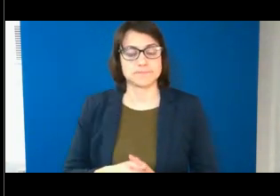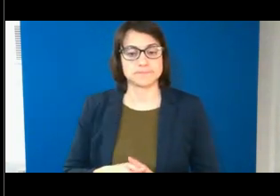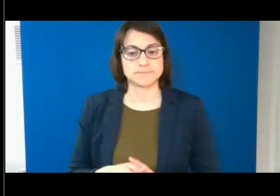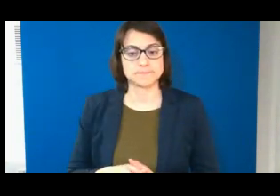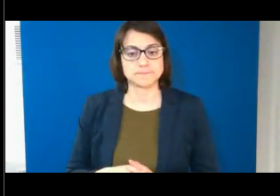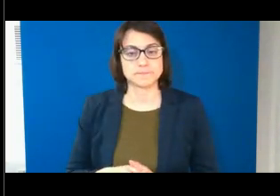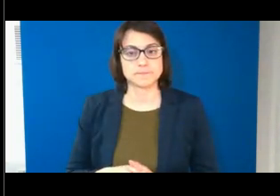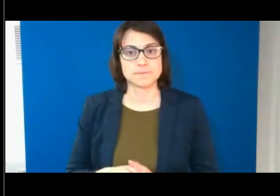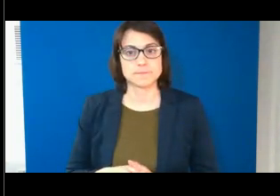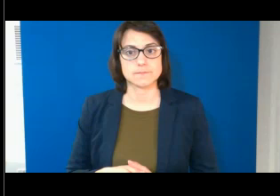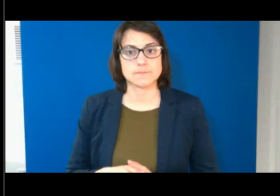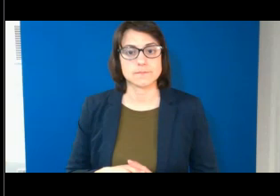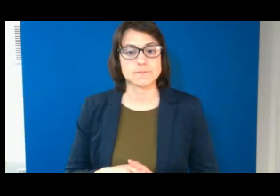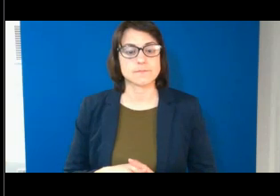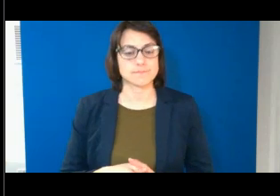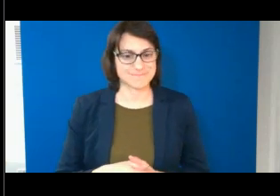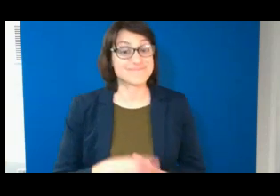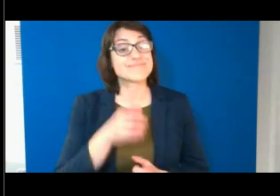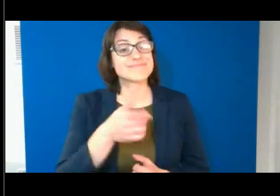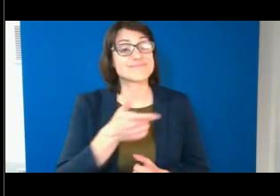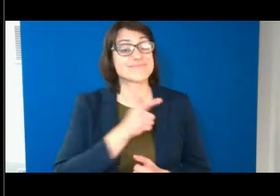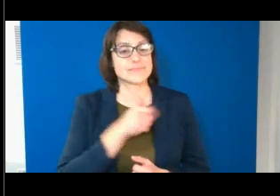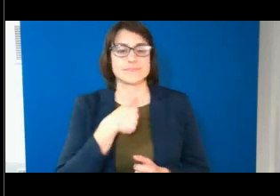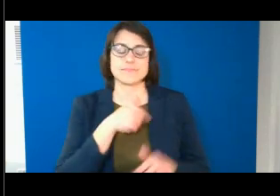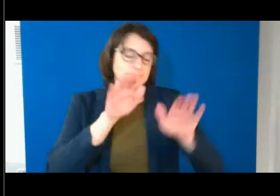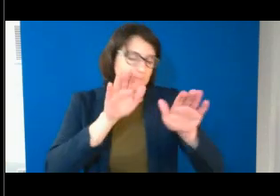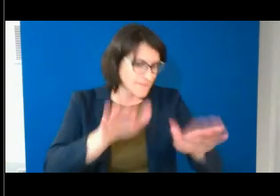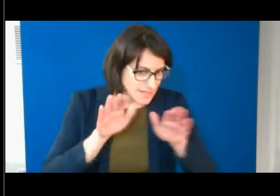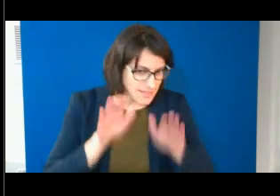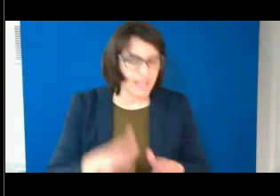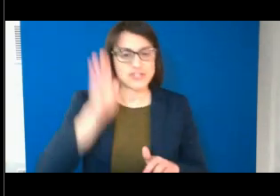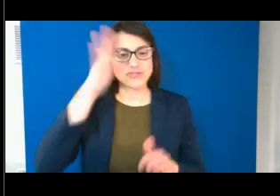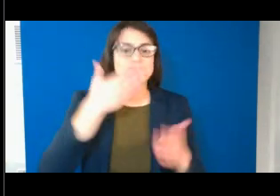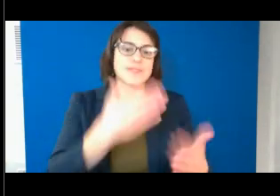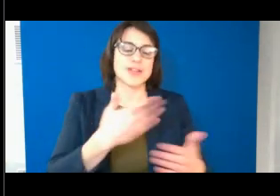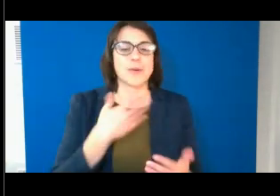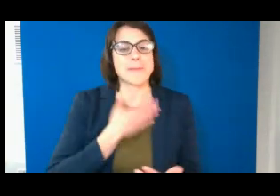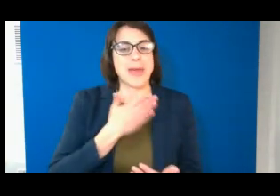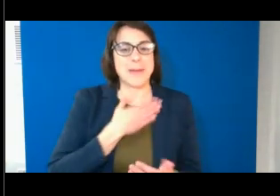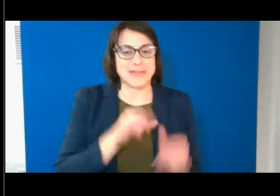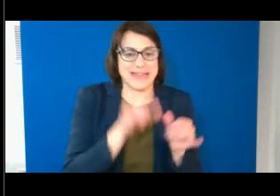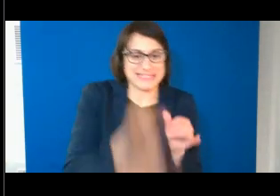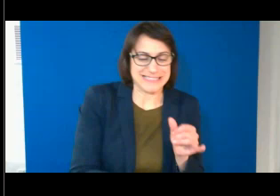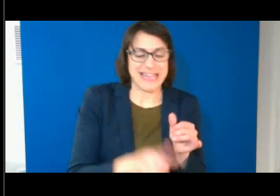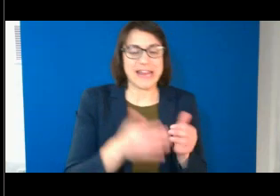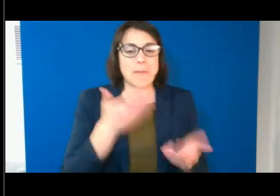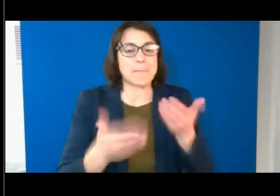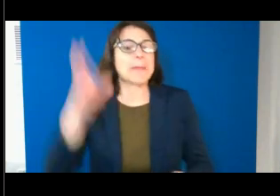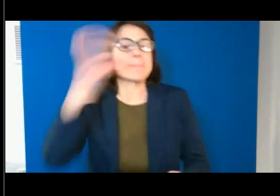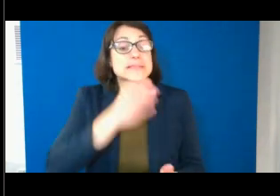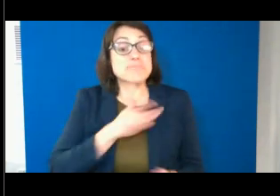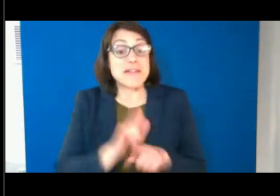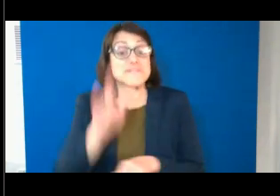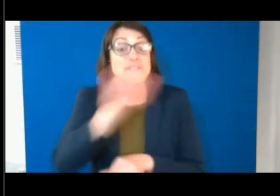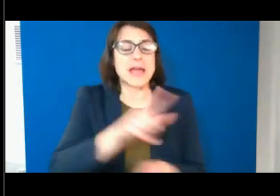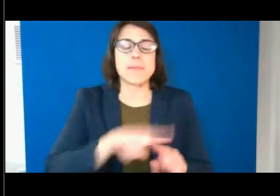This is a fantastic talk. Thank you. I'm glad I stayed to this. I'm not going to miss my flight, but it's okay if I miss my flight.